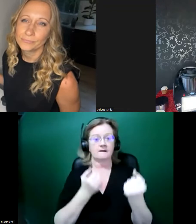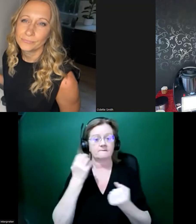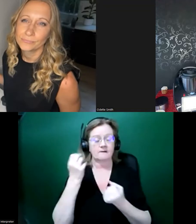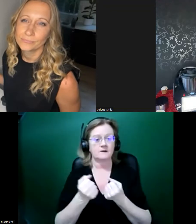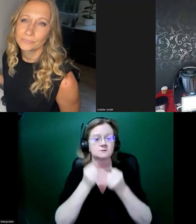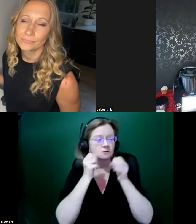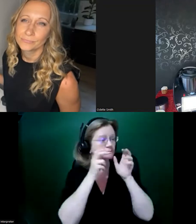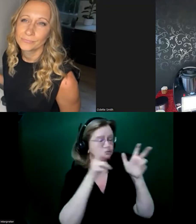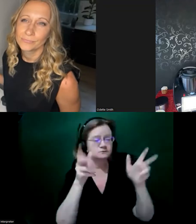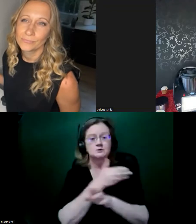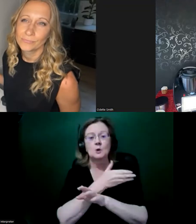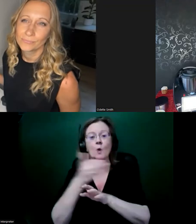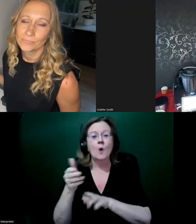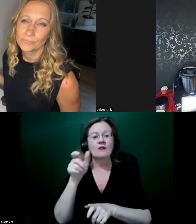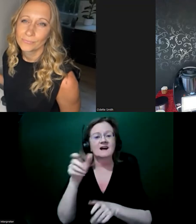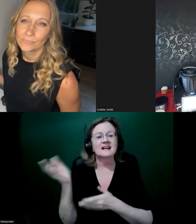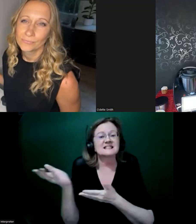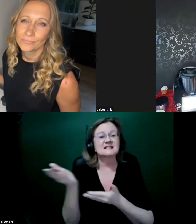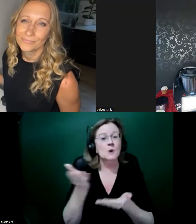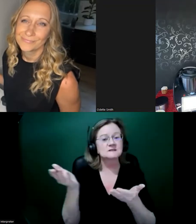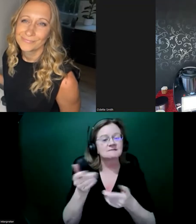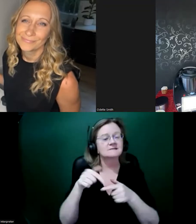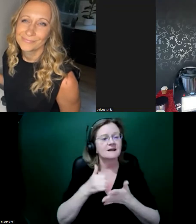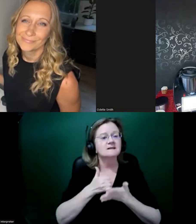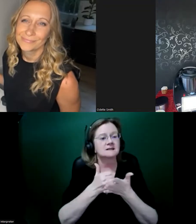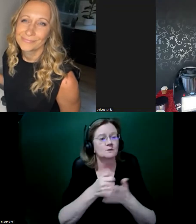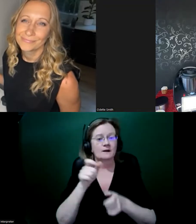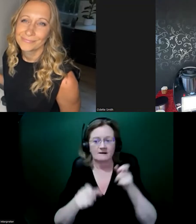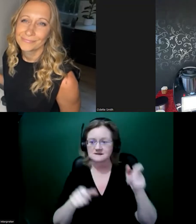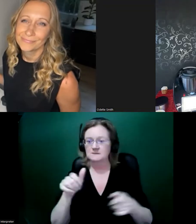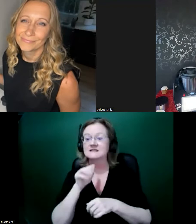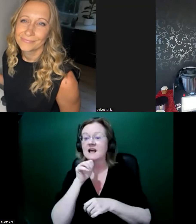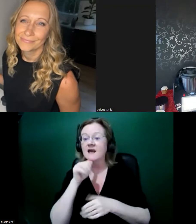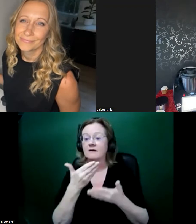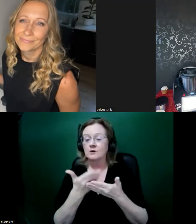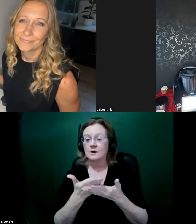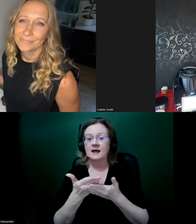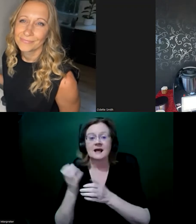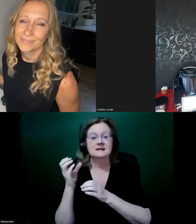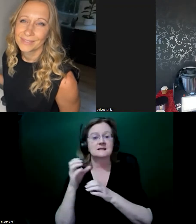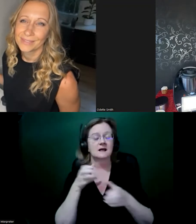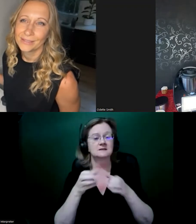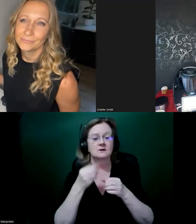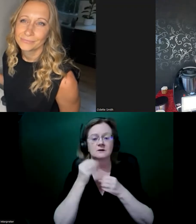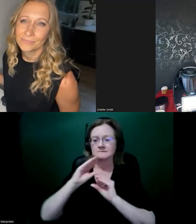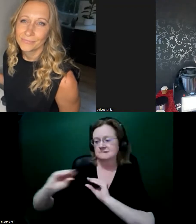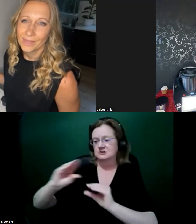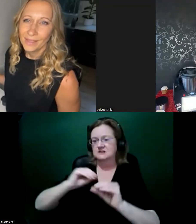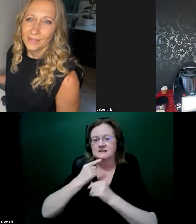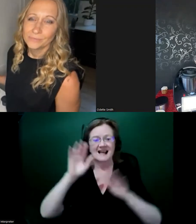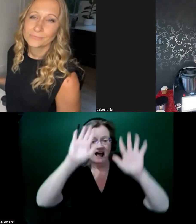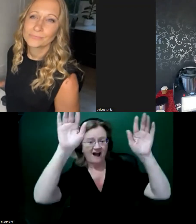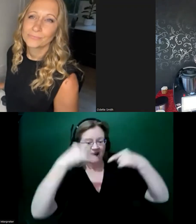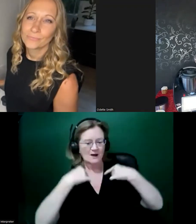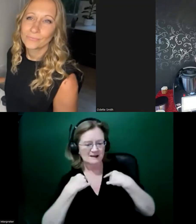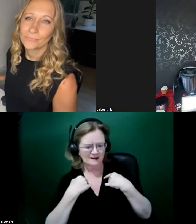to our consultants that are on tonight to support our customers. If you are on as a consultant, shout out into the chat box that you're here. We love